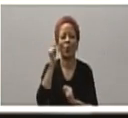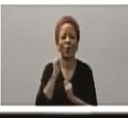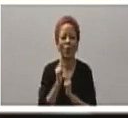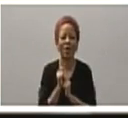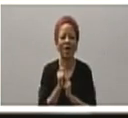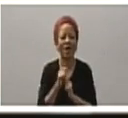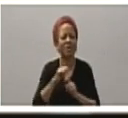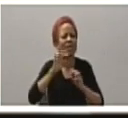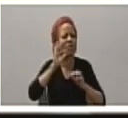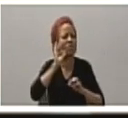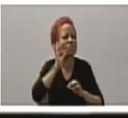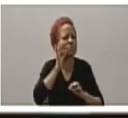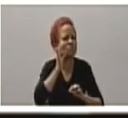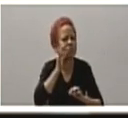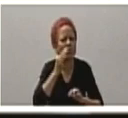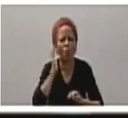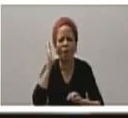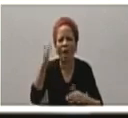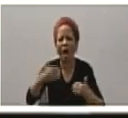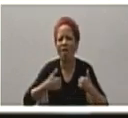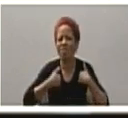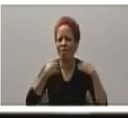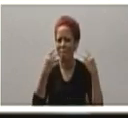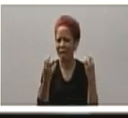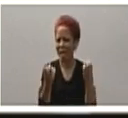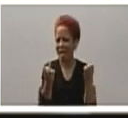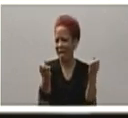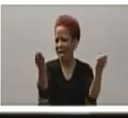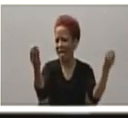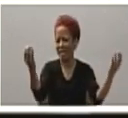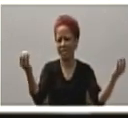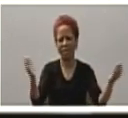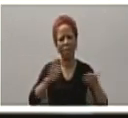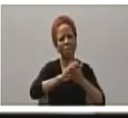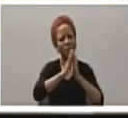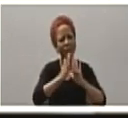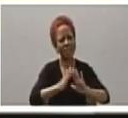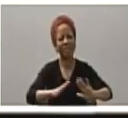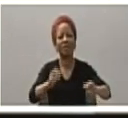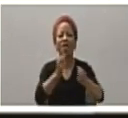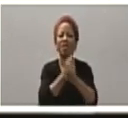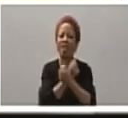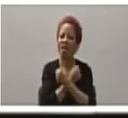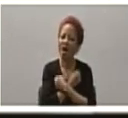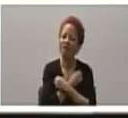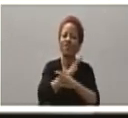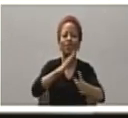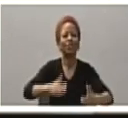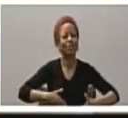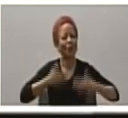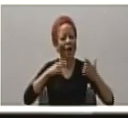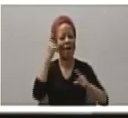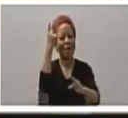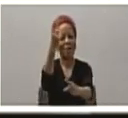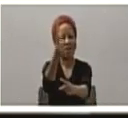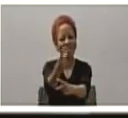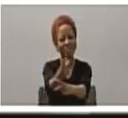bear fruit, and fruit in plenty, fruit of peace, of love, and joy. Amen.